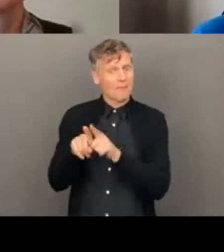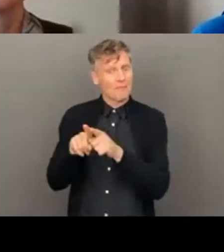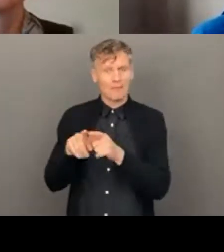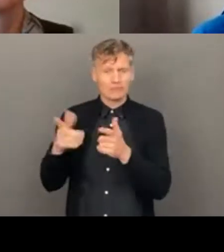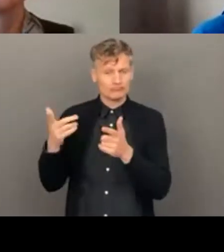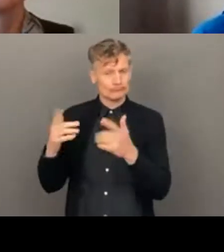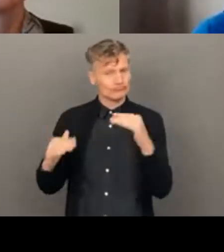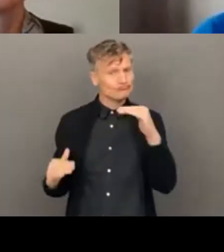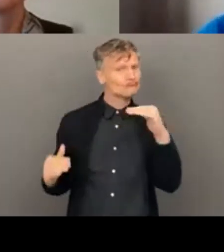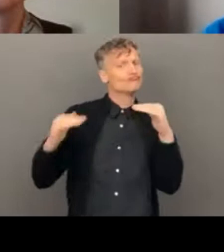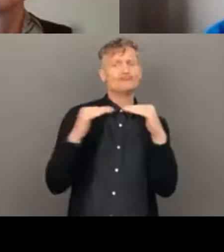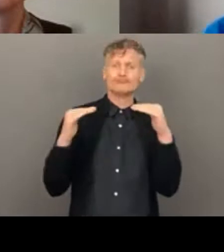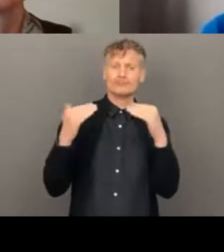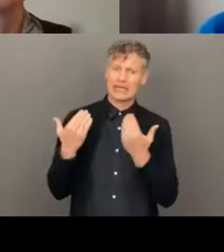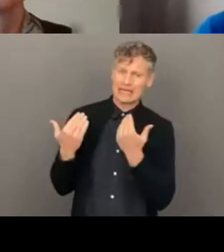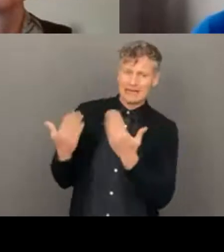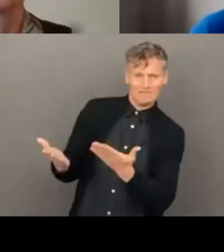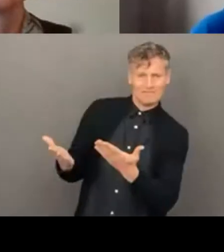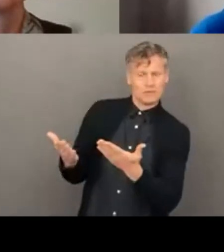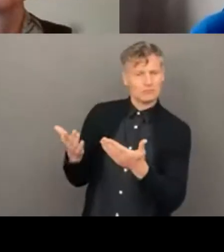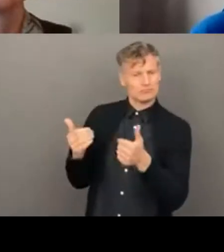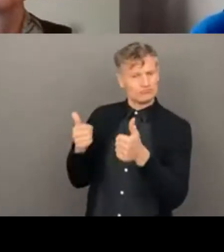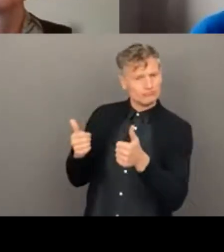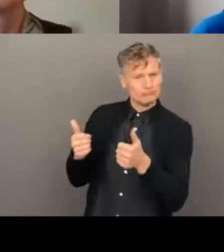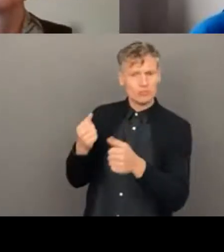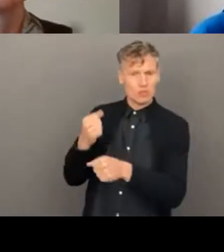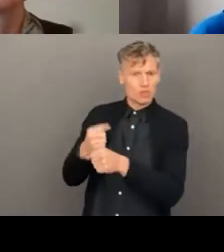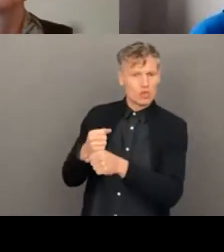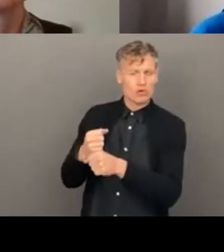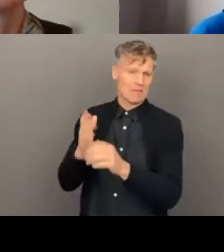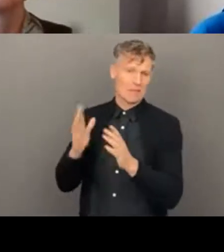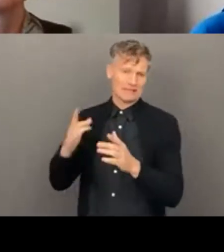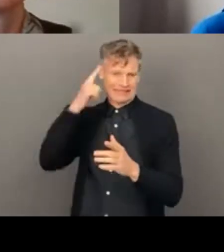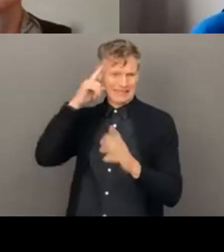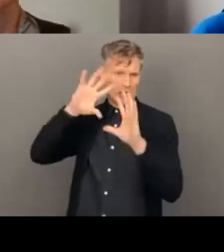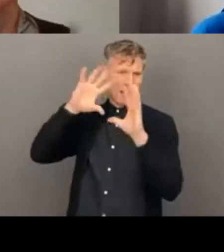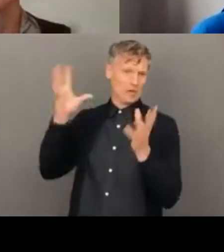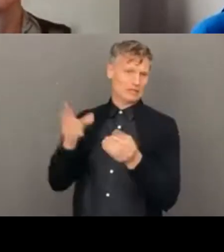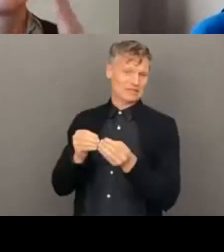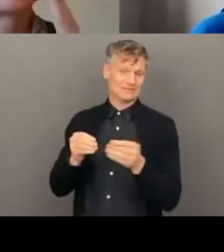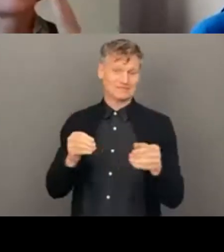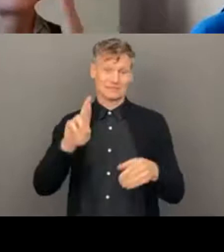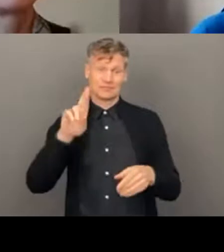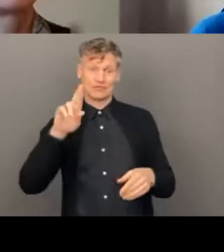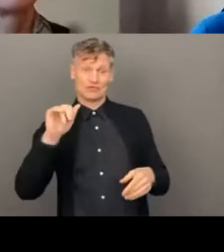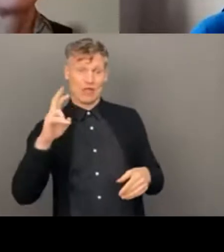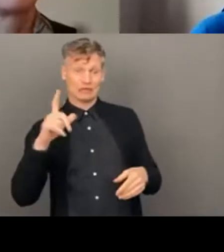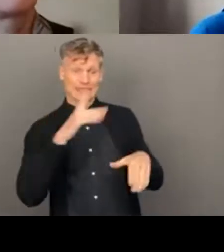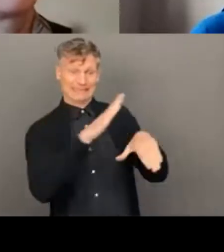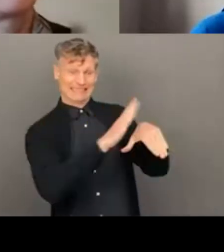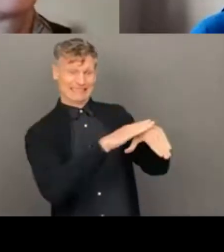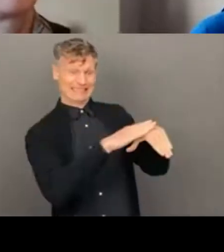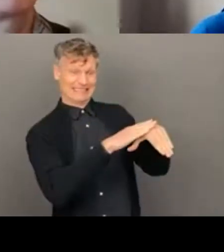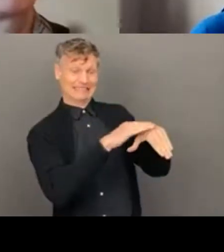approach. Great, thank you, David. Just a reminder that 4 minutes left allocated for the interview there,